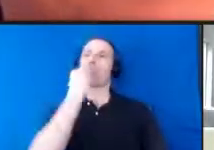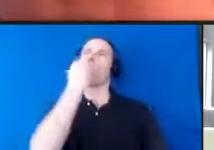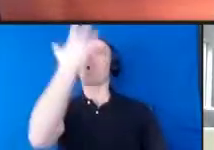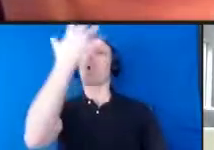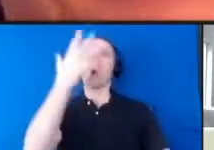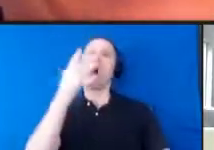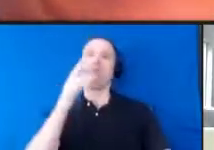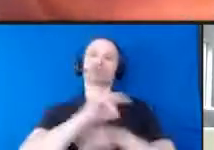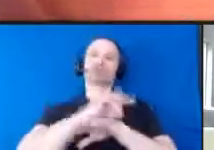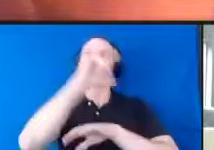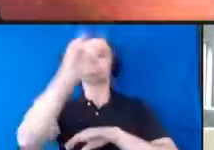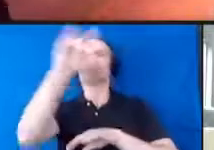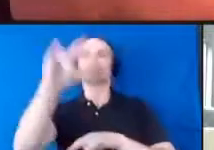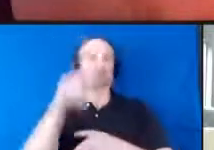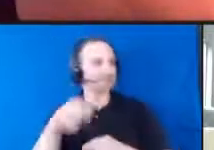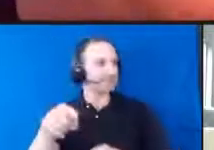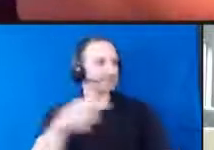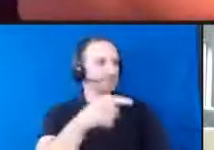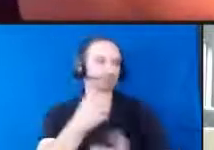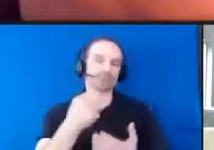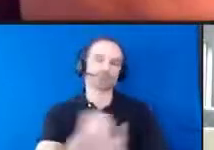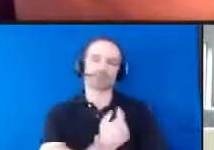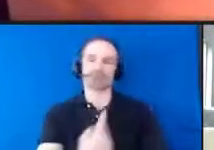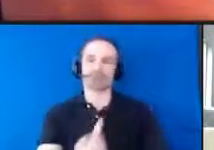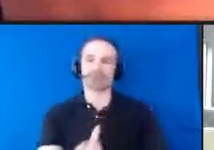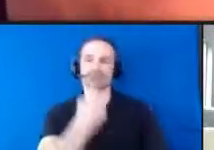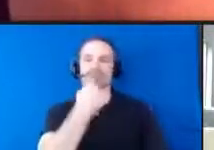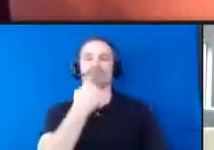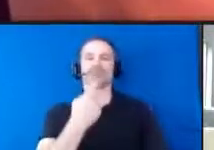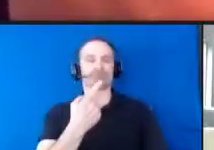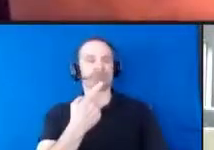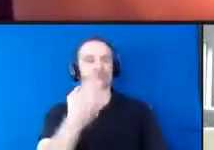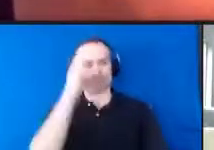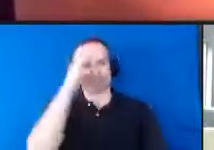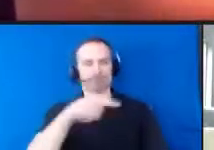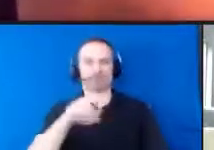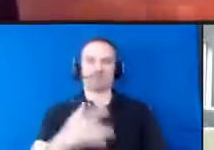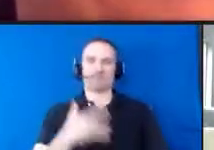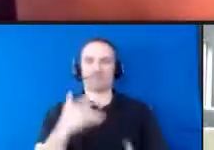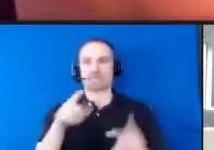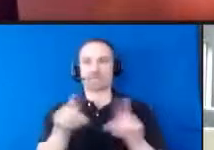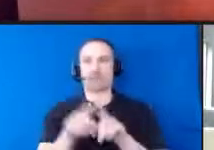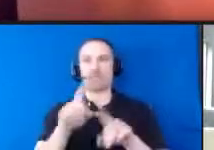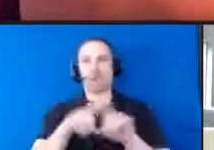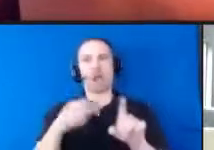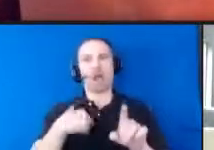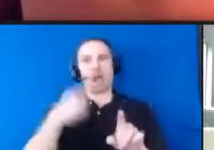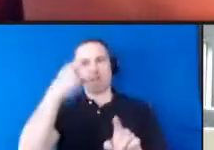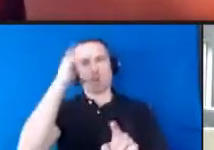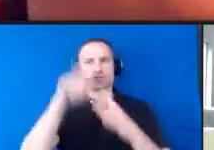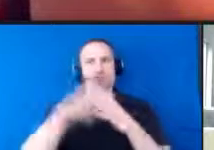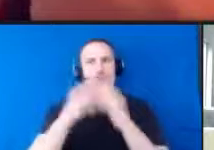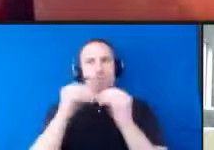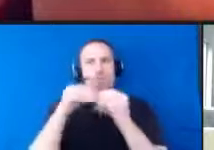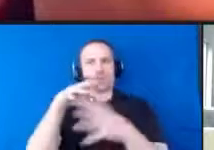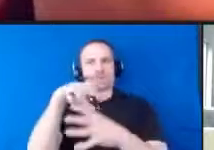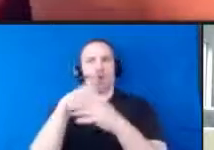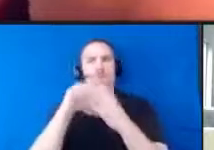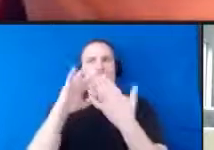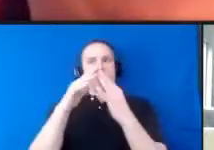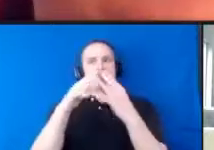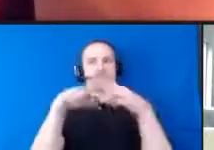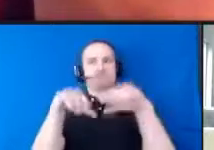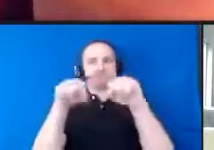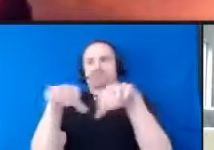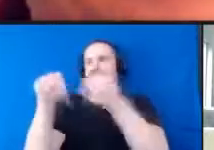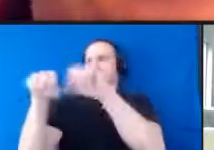have the same thing. I think we'll be able to do community events. You probably will see masks as part of them for the foreseeable future.